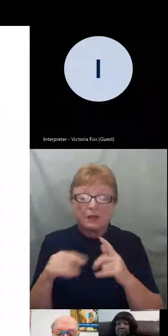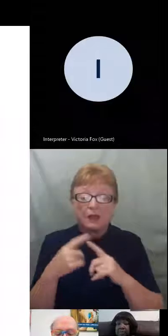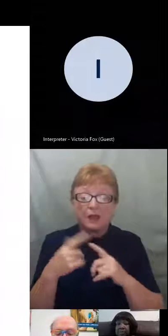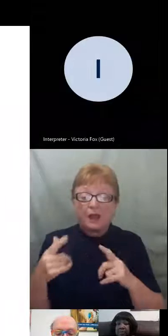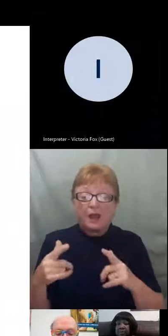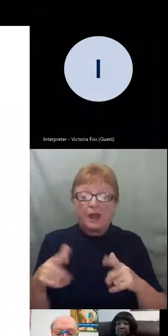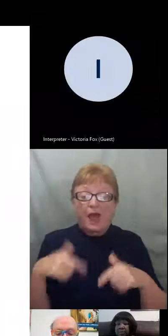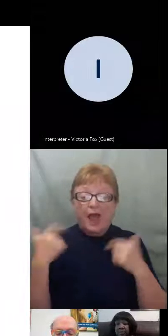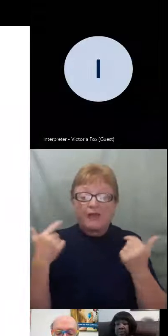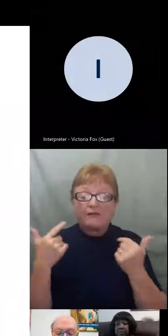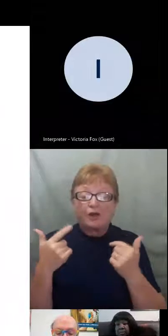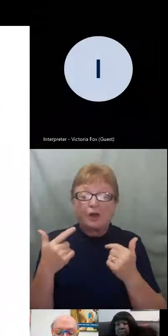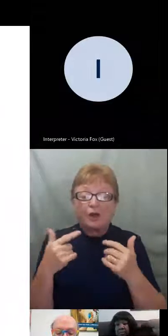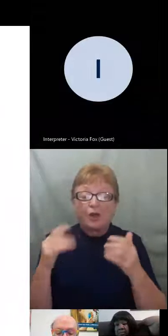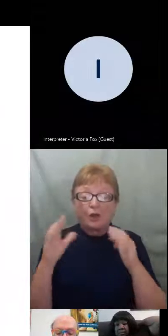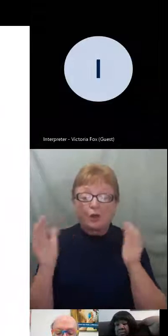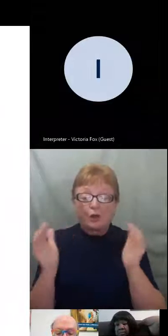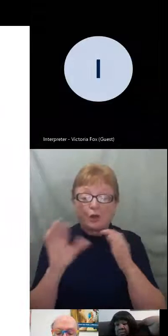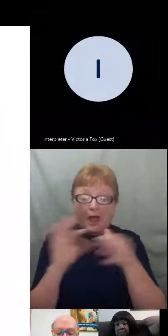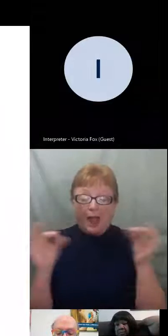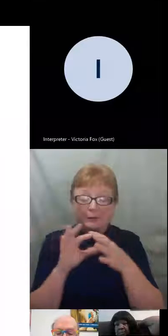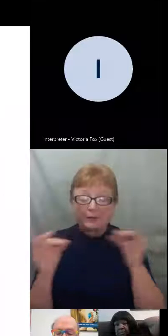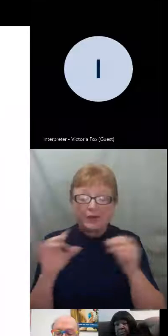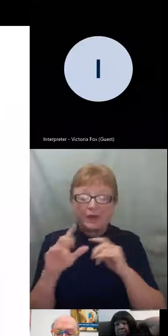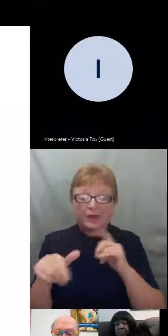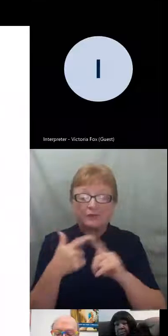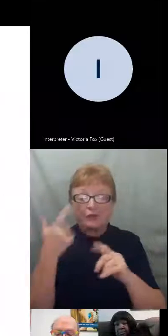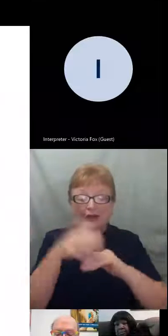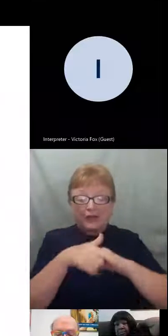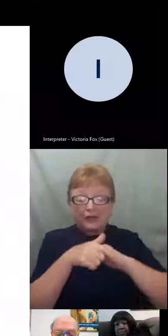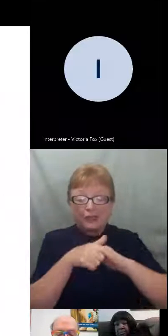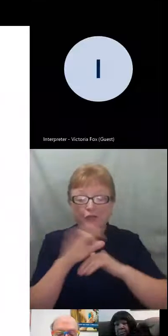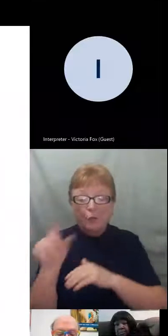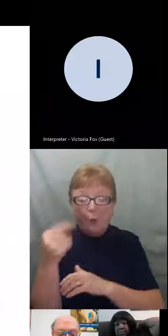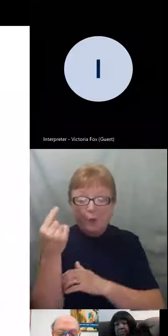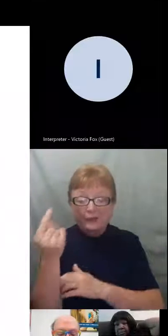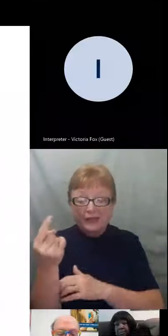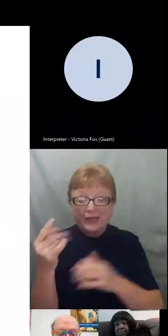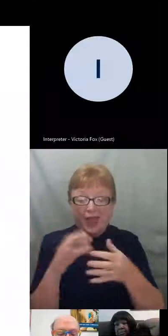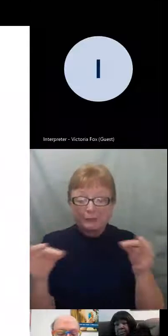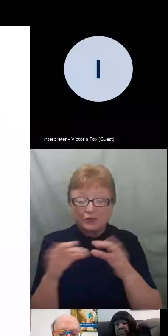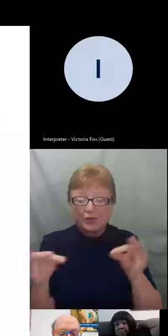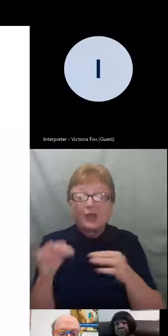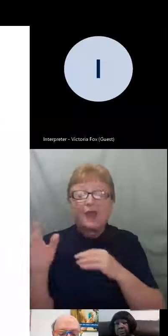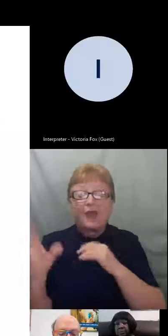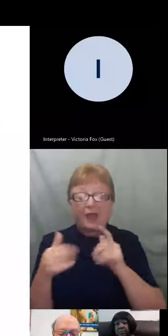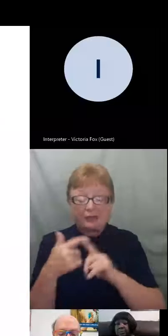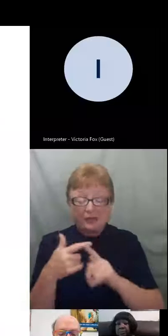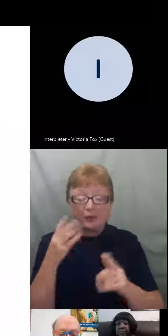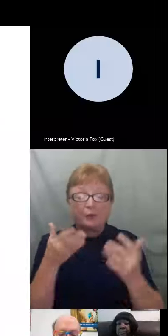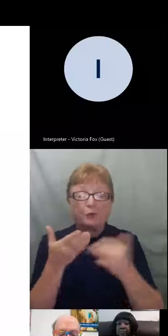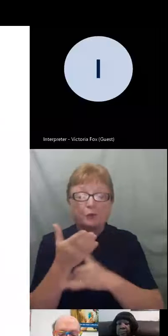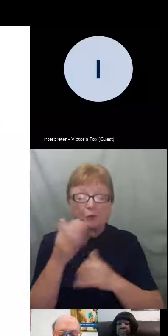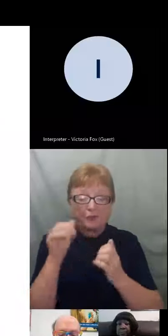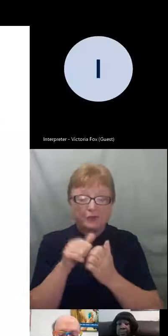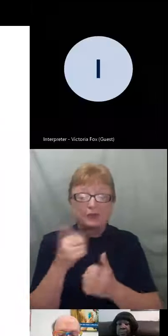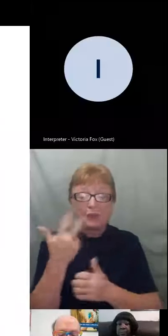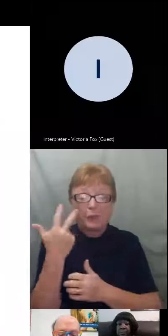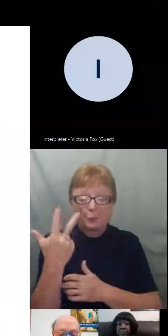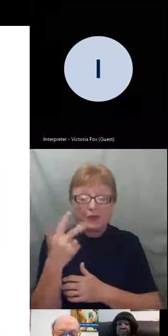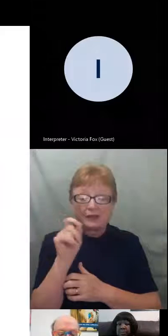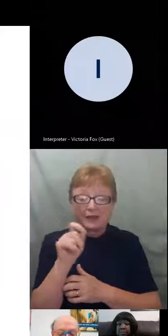captioning in English only is available through the fully downloaded computer version of Microsoft Teams through this three-dot